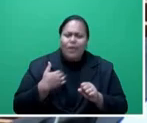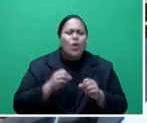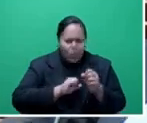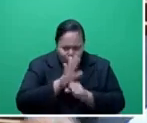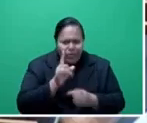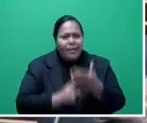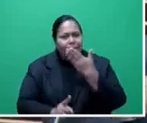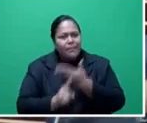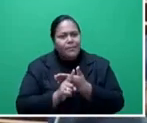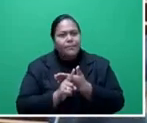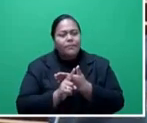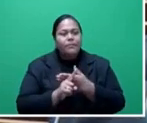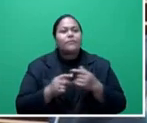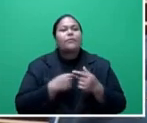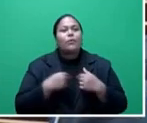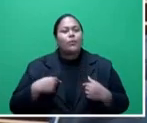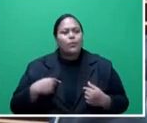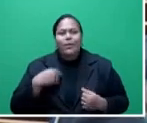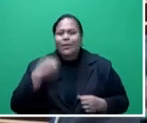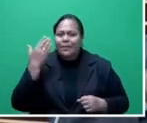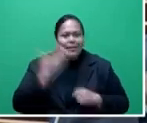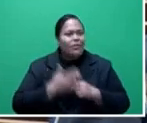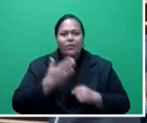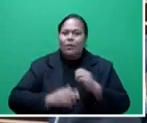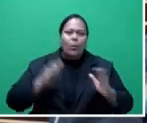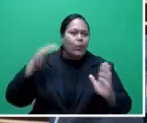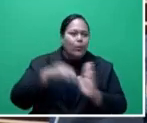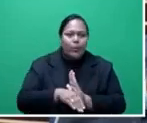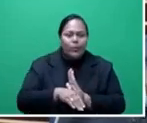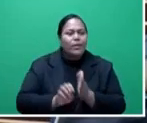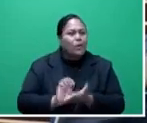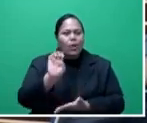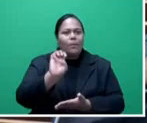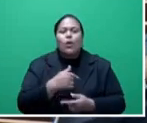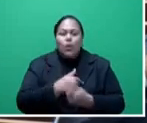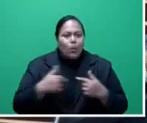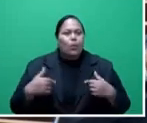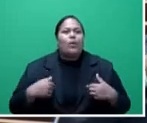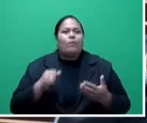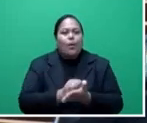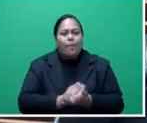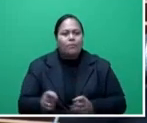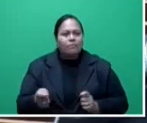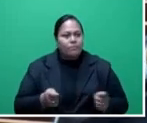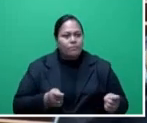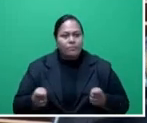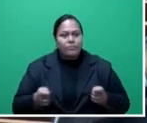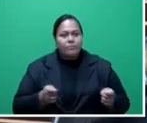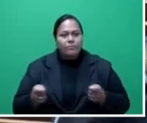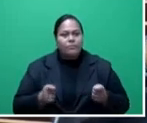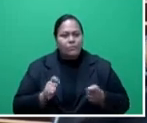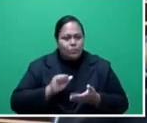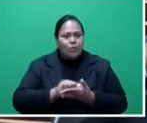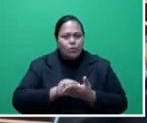pandemic, Honourable Speaker, sir, we have not run the economy into the ground. We've actually managed it really well. We've continued to pay